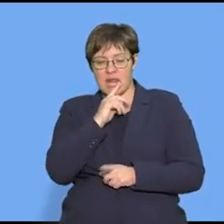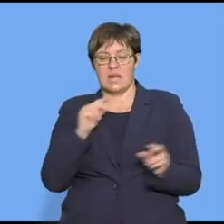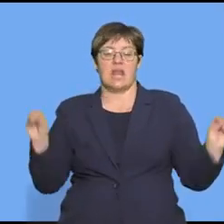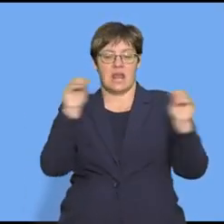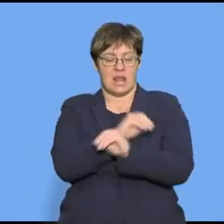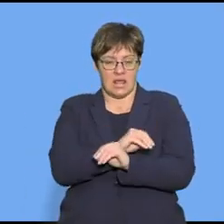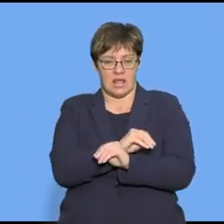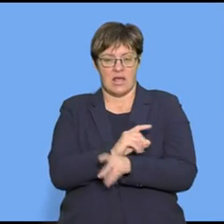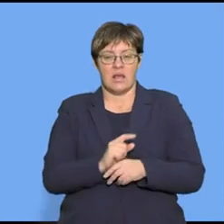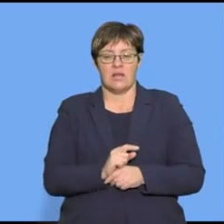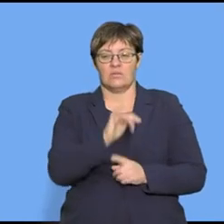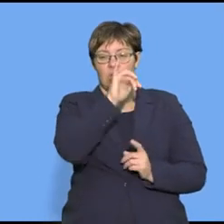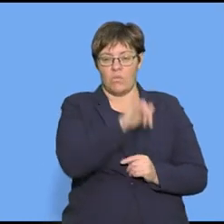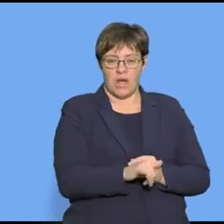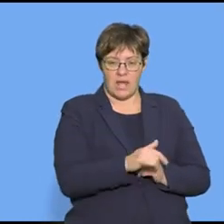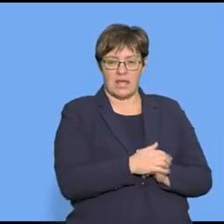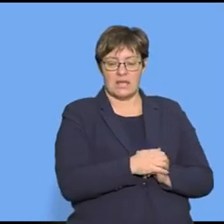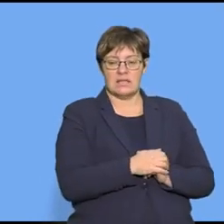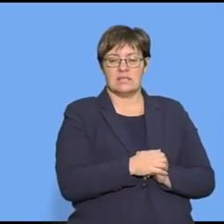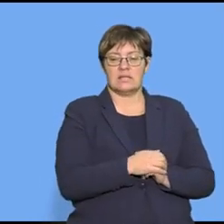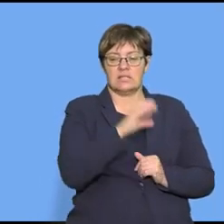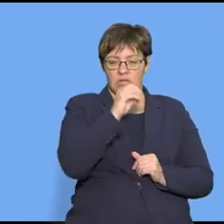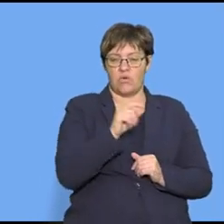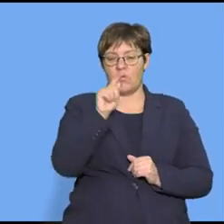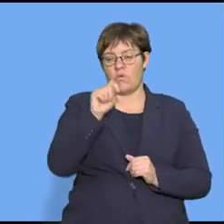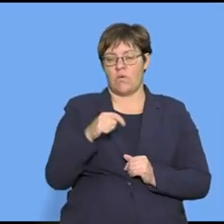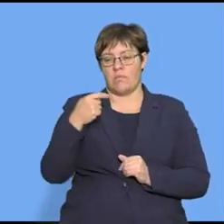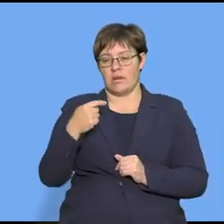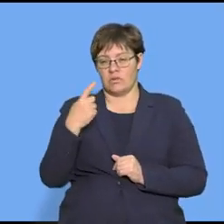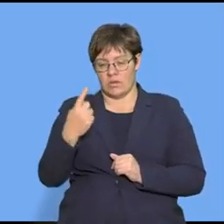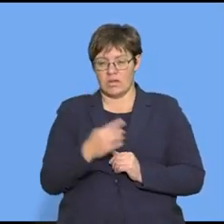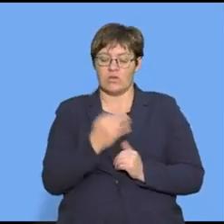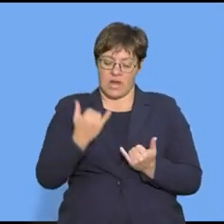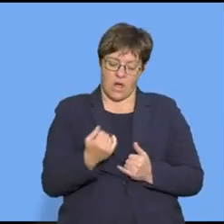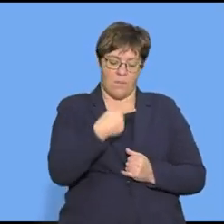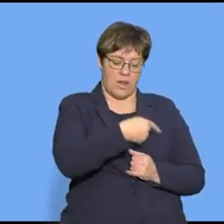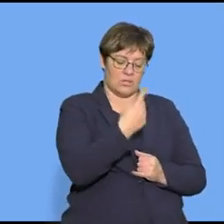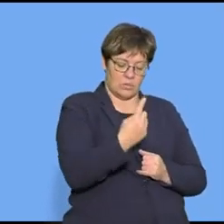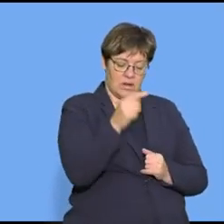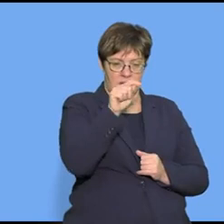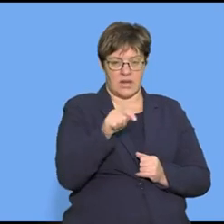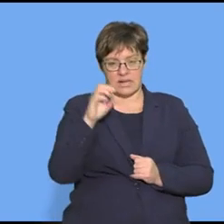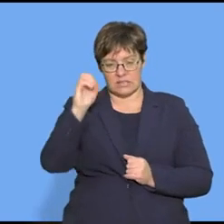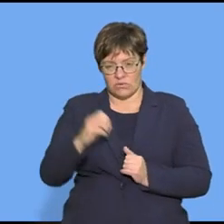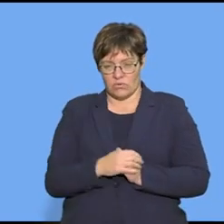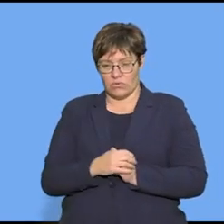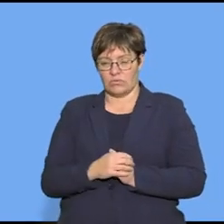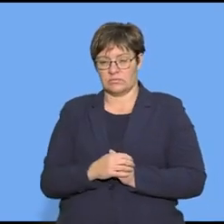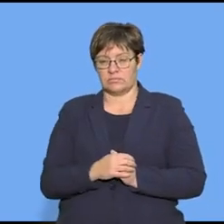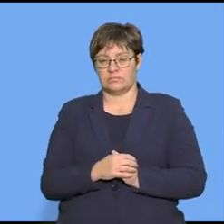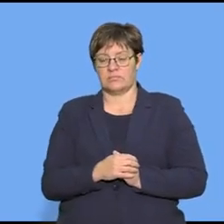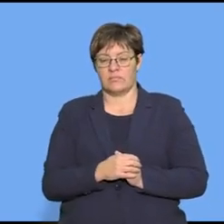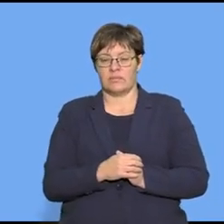y asymptote was 0 and minus 1, so it will be minus 1 and 0. And